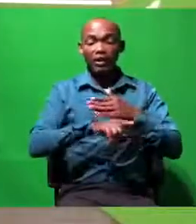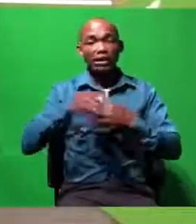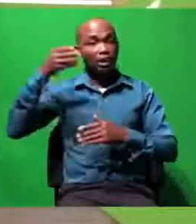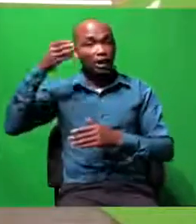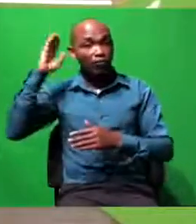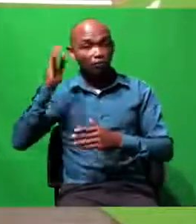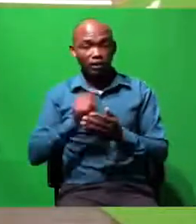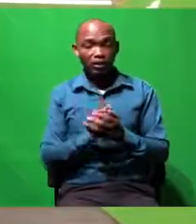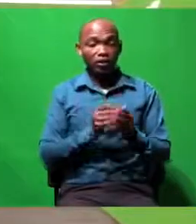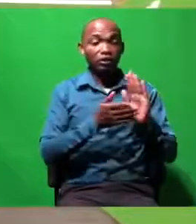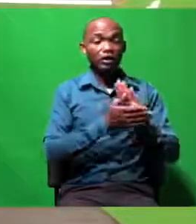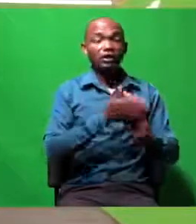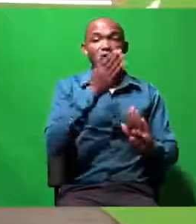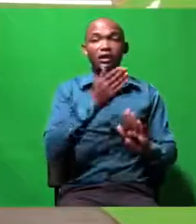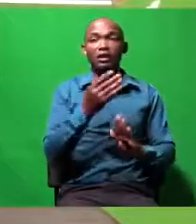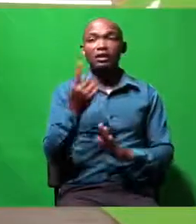the one,